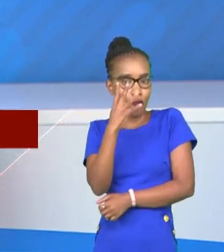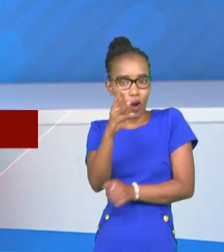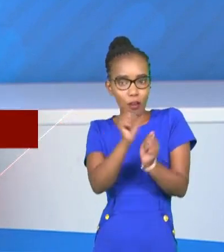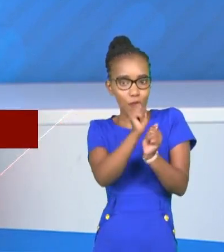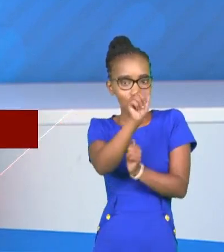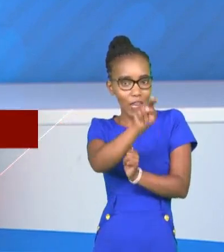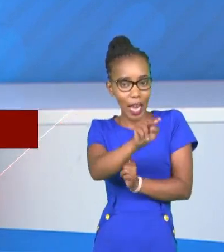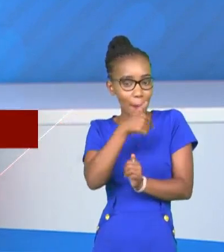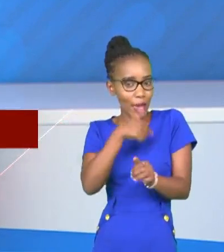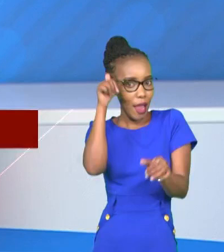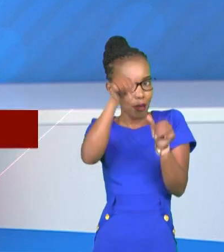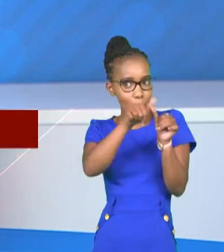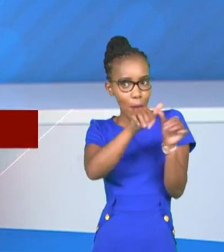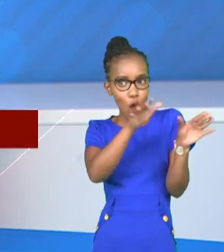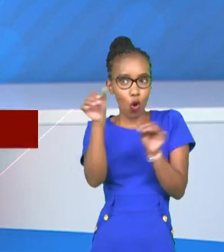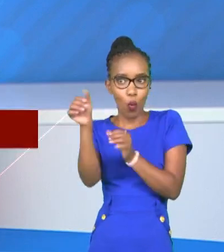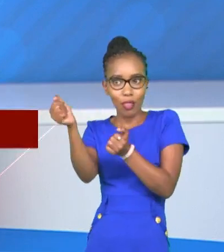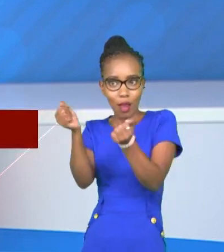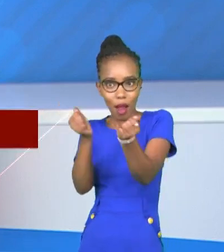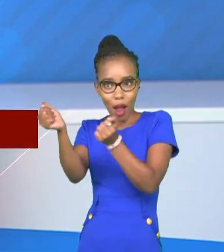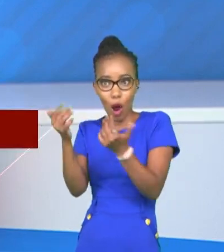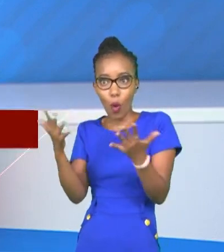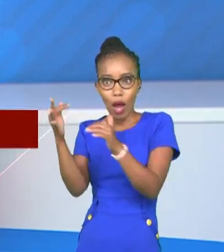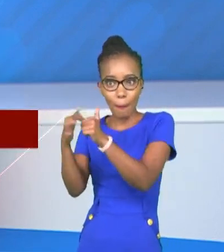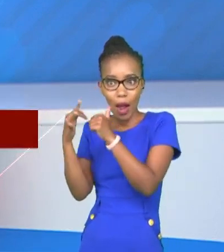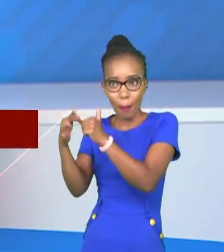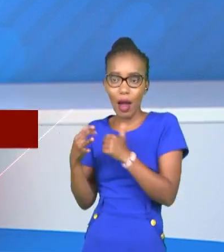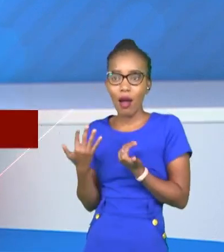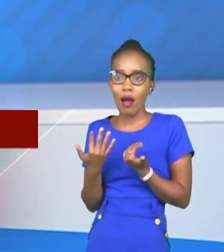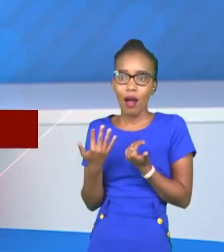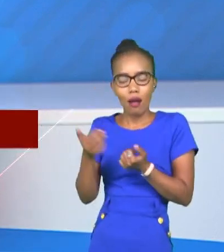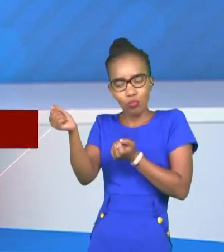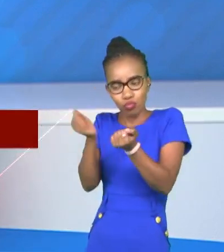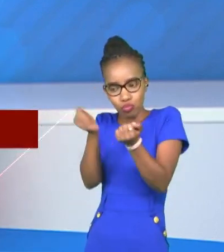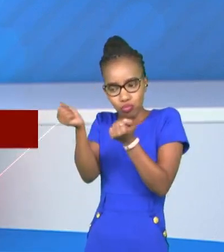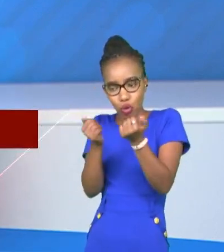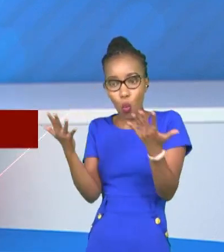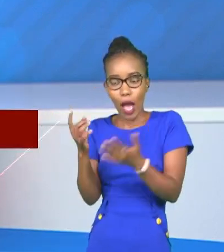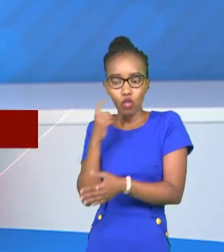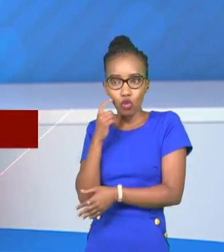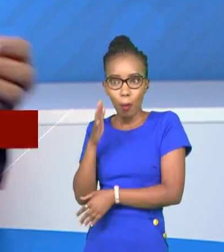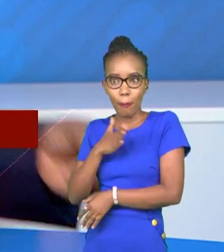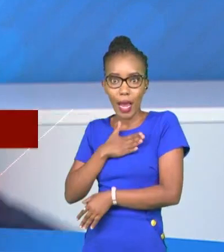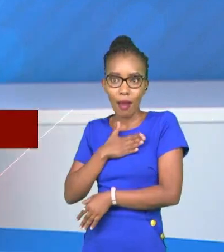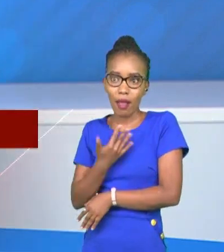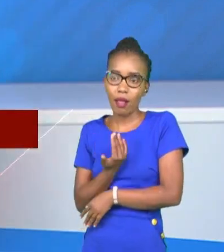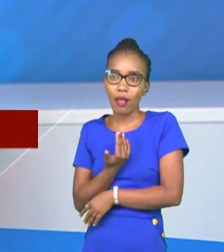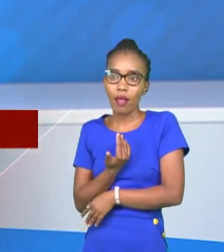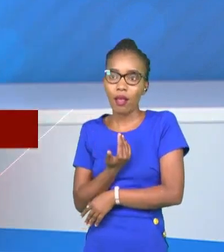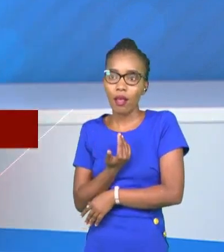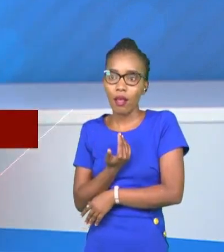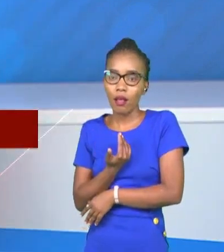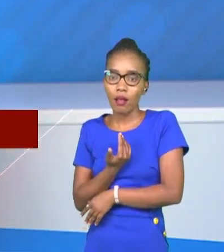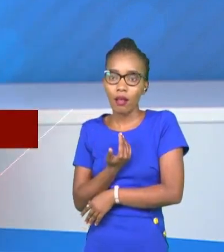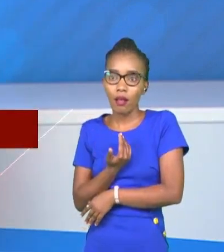I remember I went with the car Kibera. And I was driving to near my shop, a pickled ended up behind my